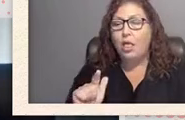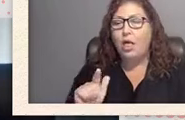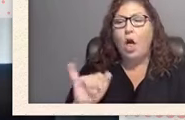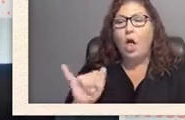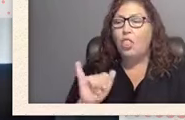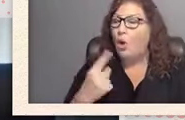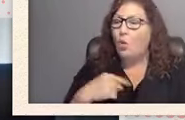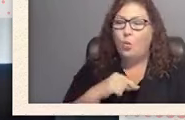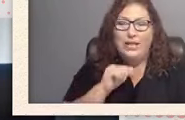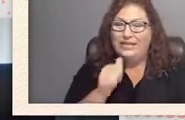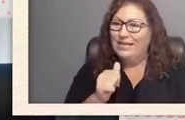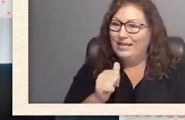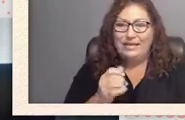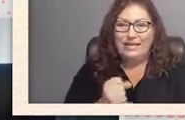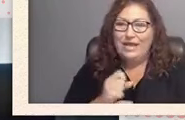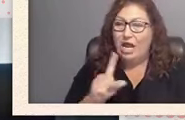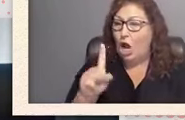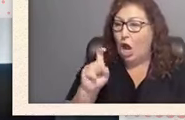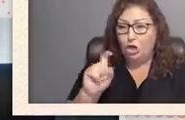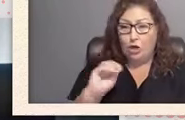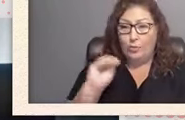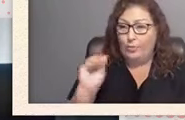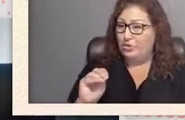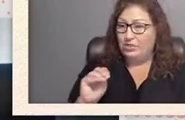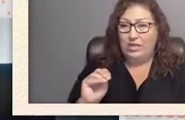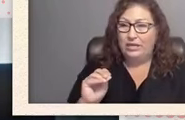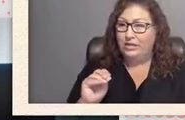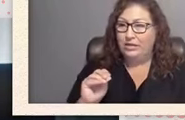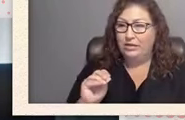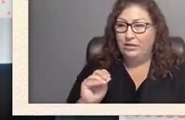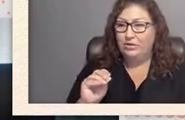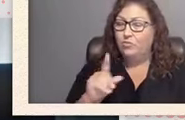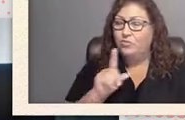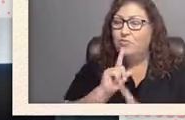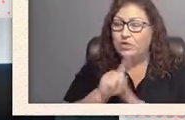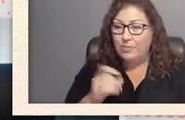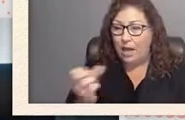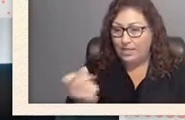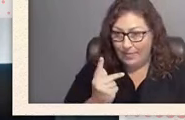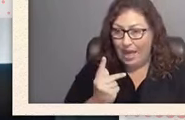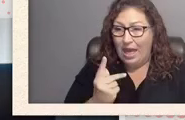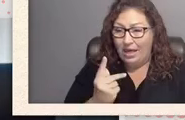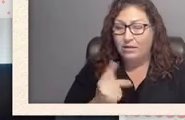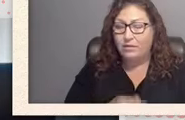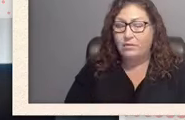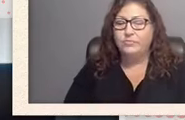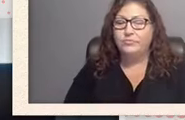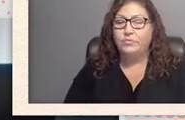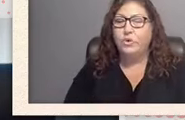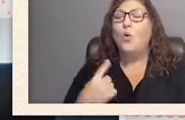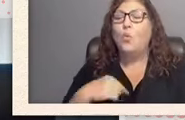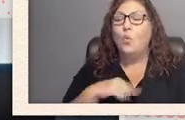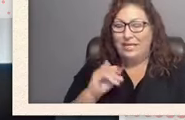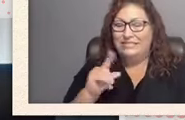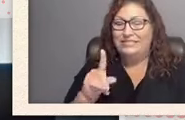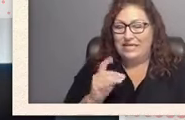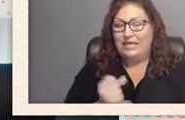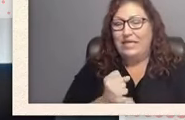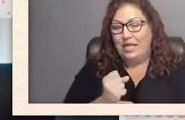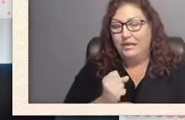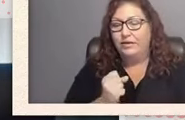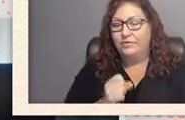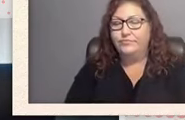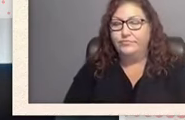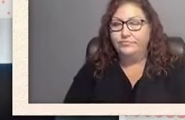get 100% response back, we did get